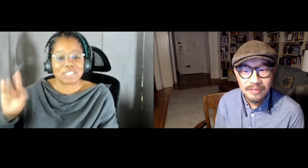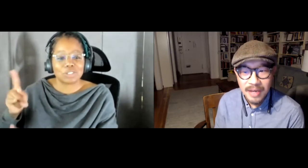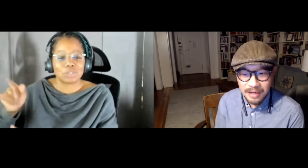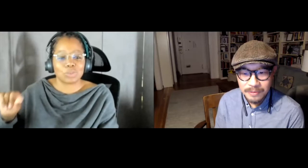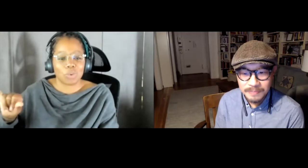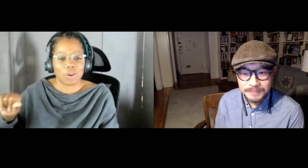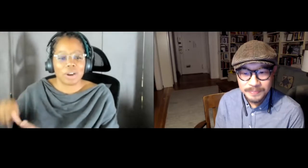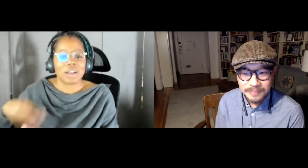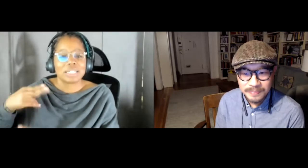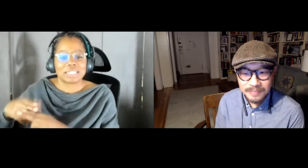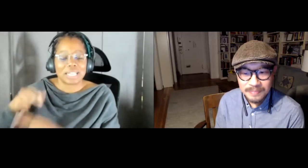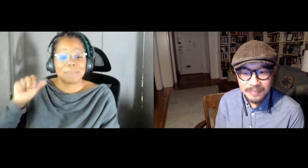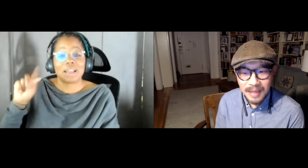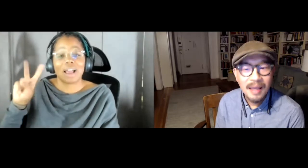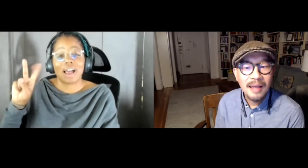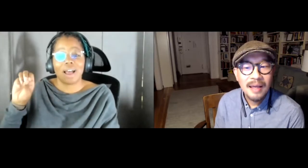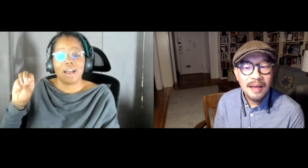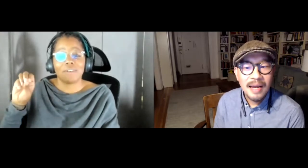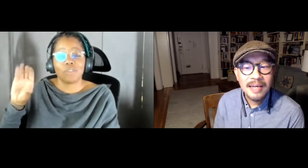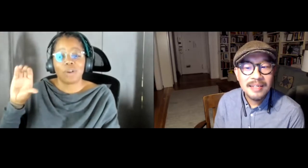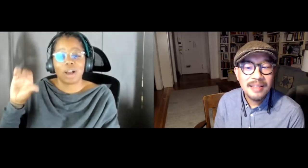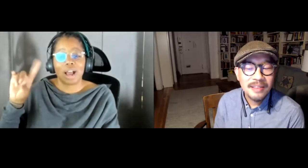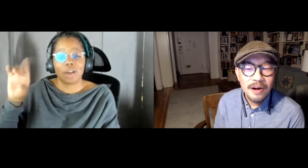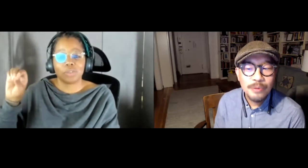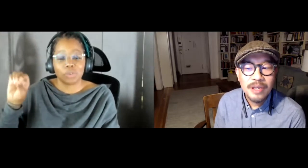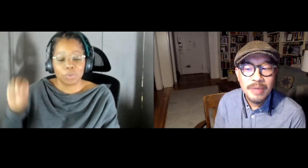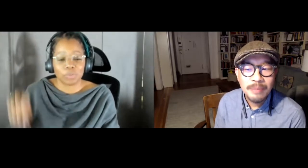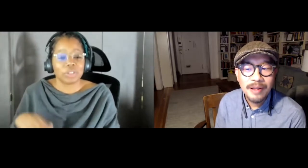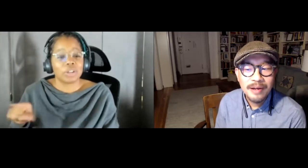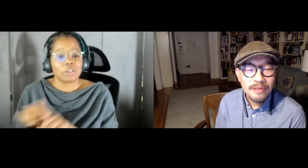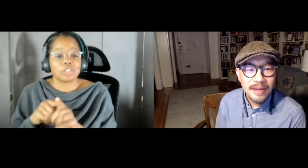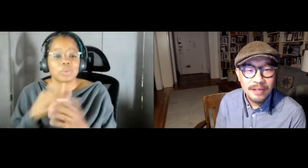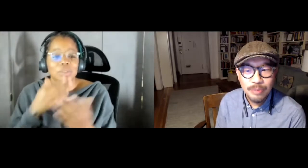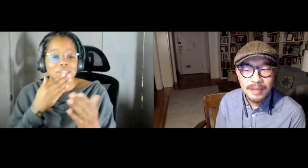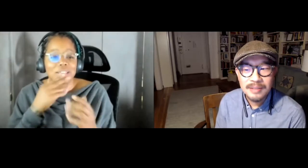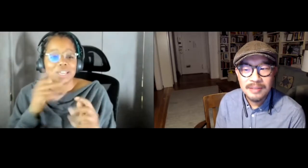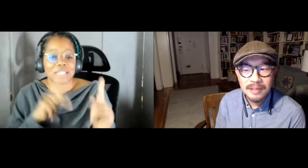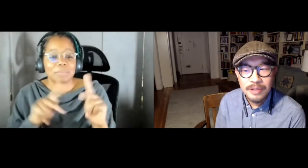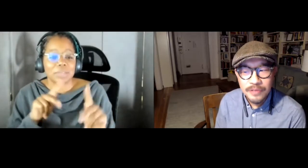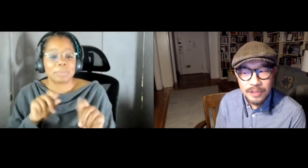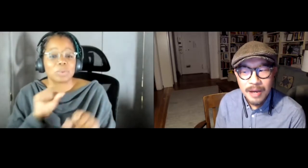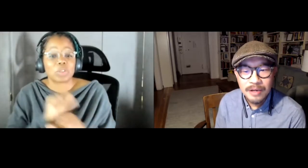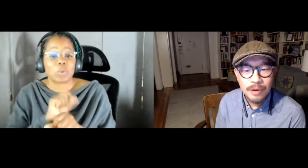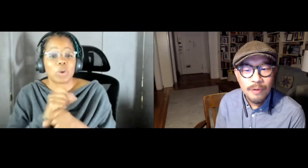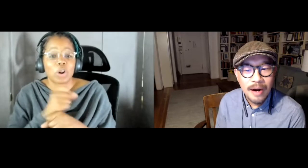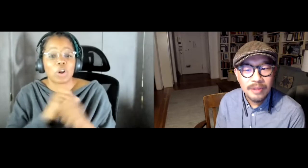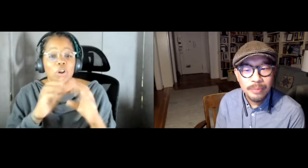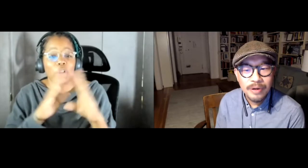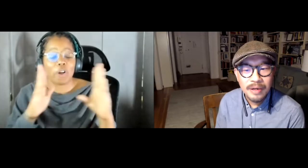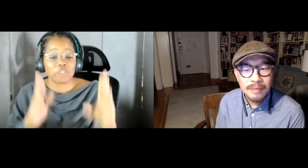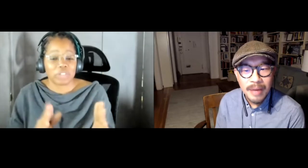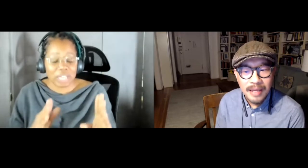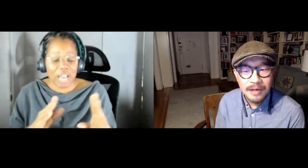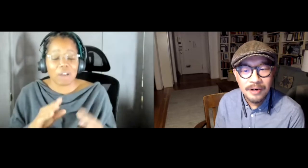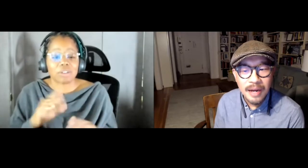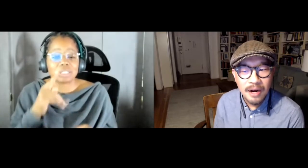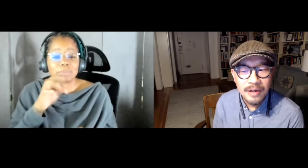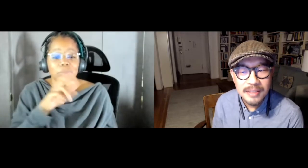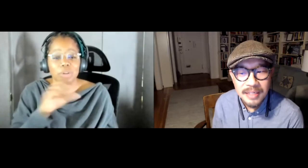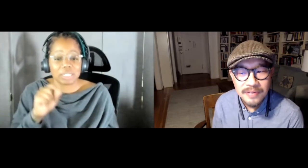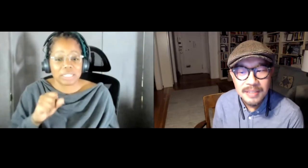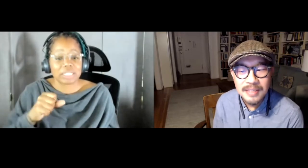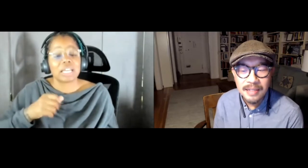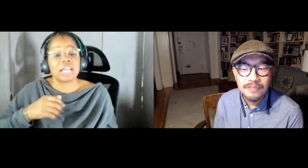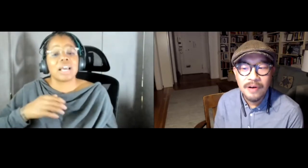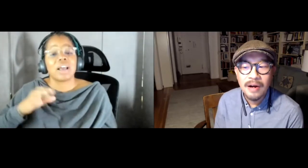named avocado. I'd like to thank the hardworking people at Coffee House Press, Chris Fishbach, who acquired the book, my editor,